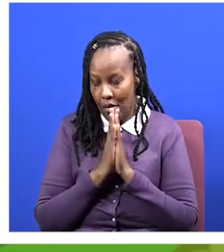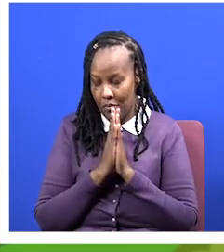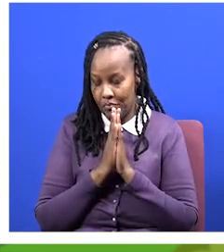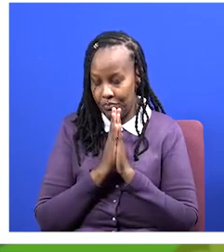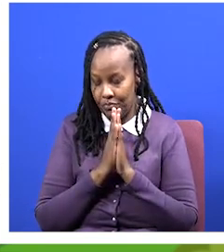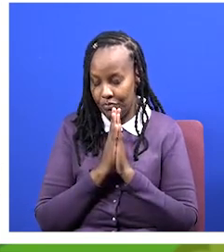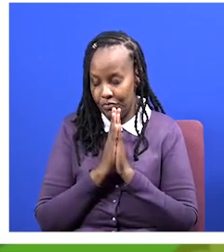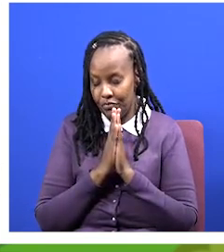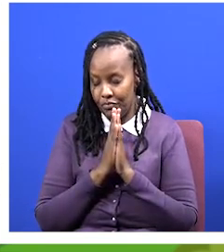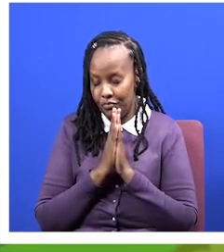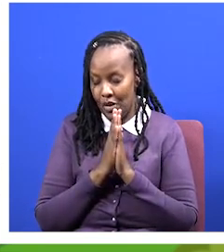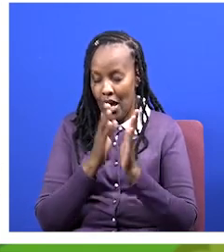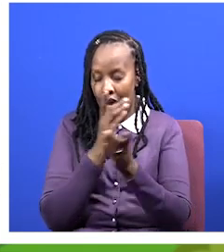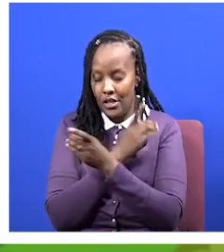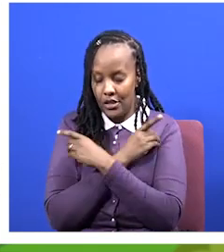word of prayer.